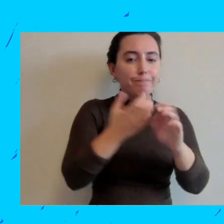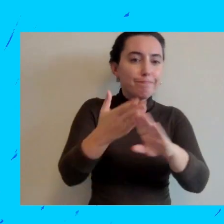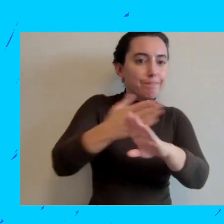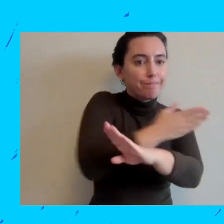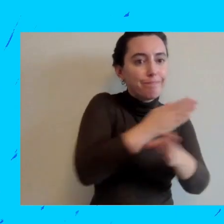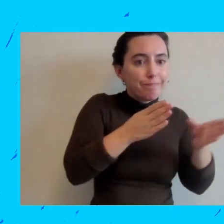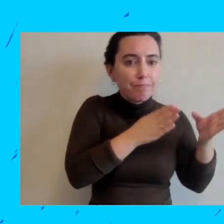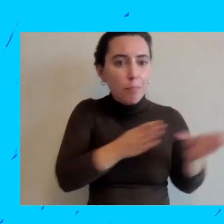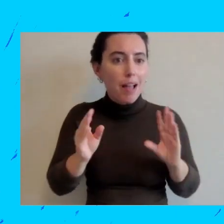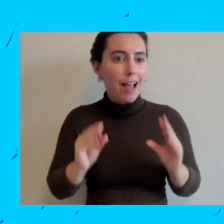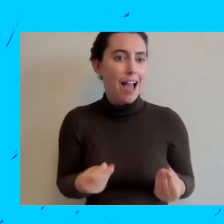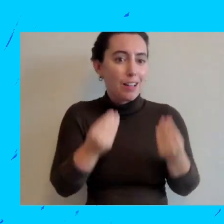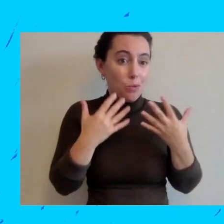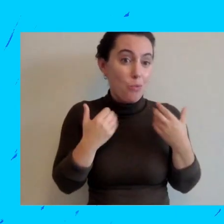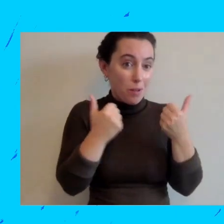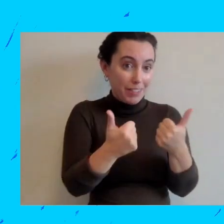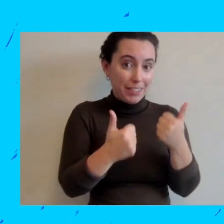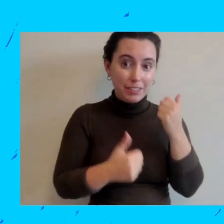well-being.